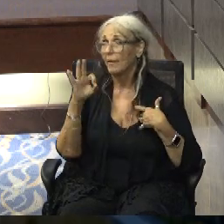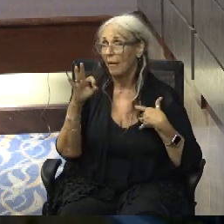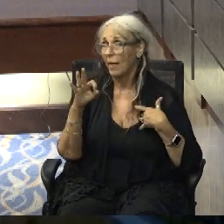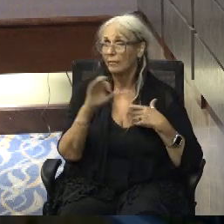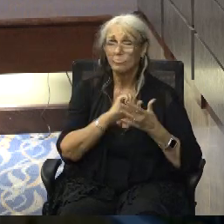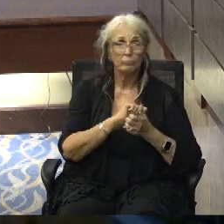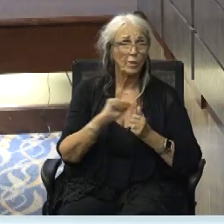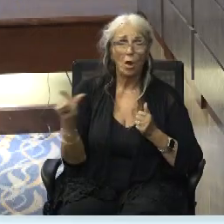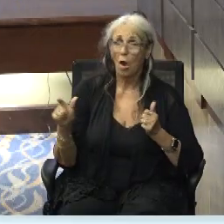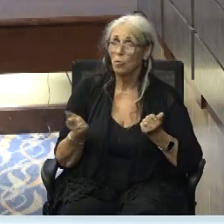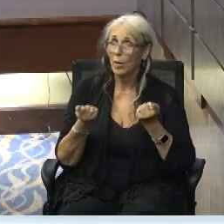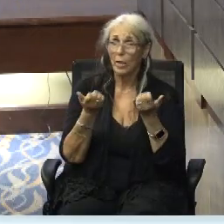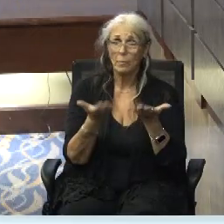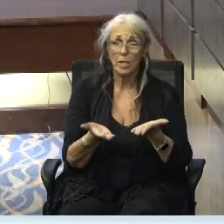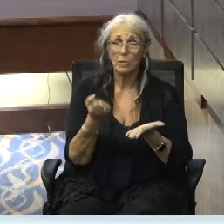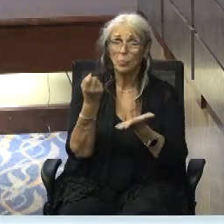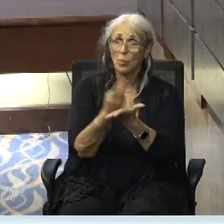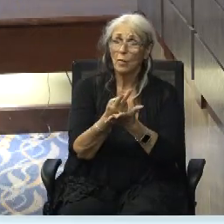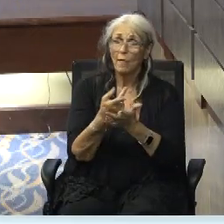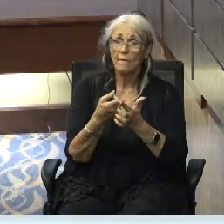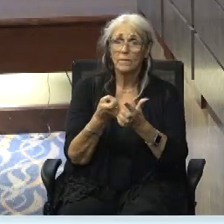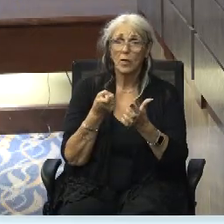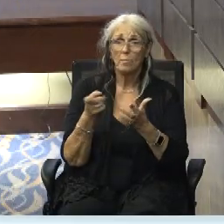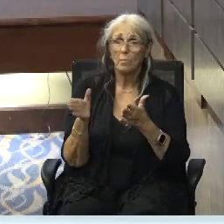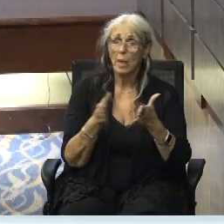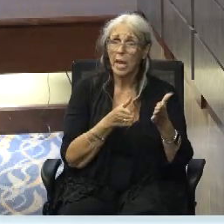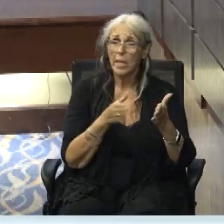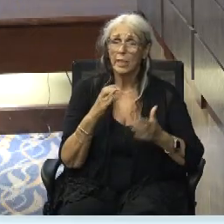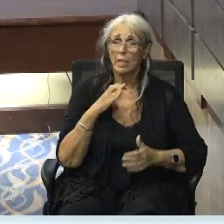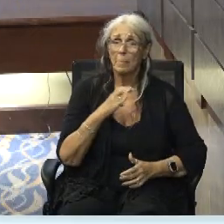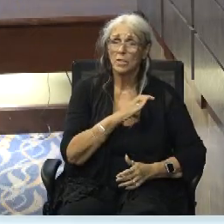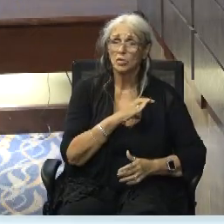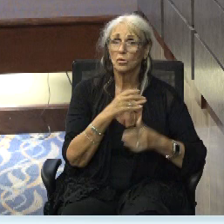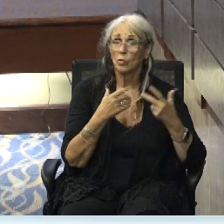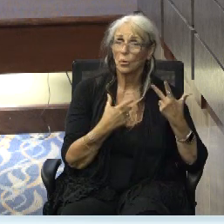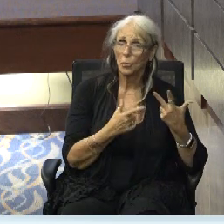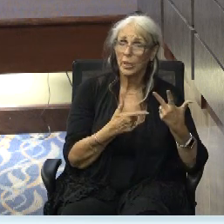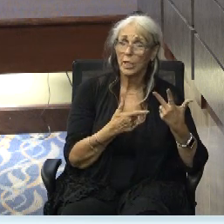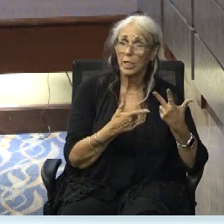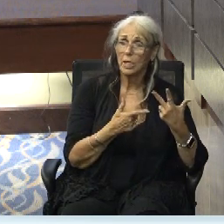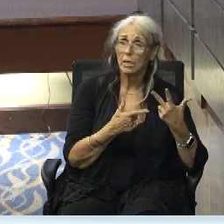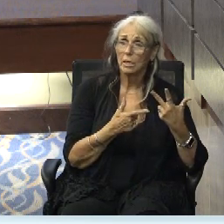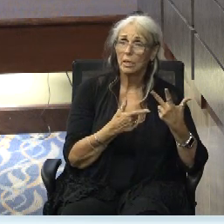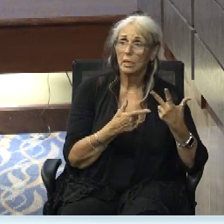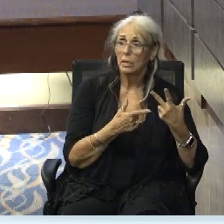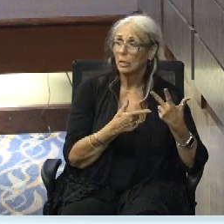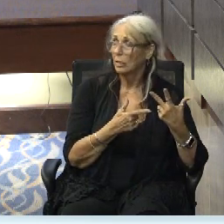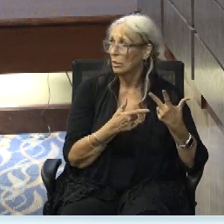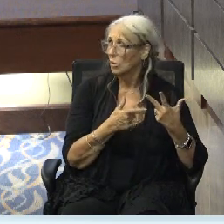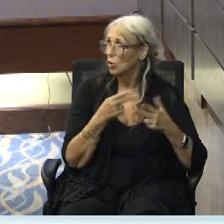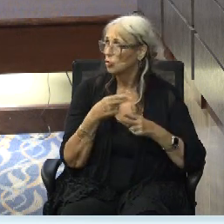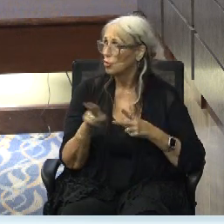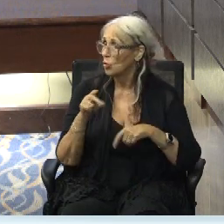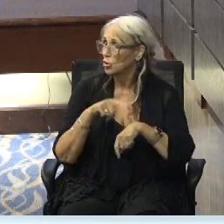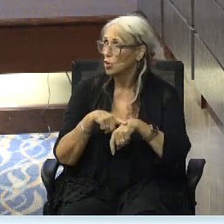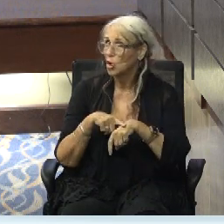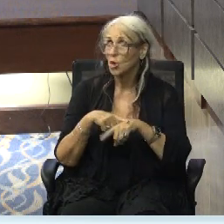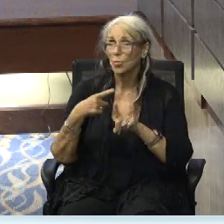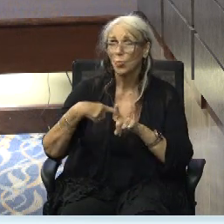recommended for approval by the Plan Commission. 3 of them are short-term